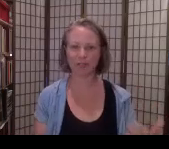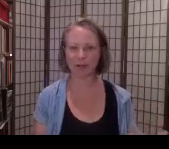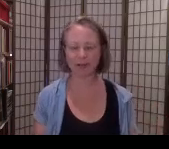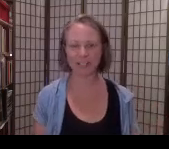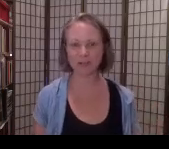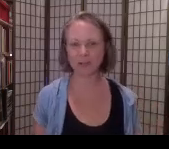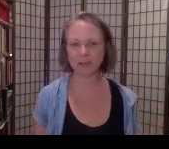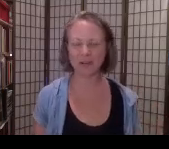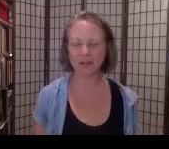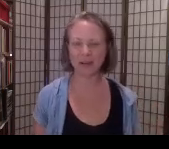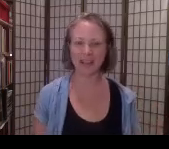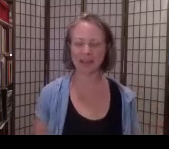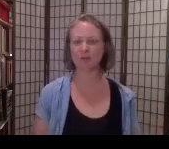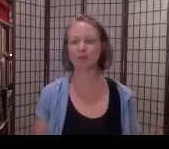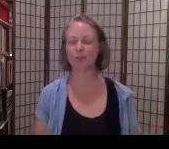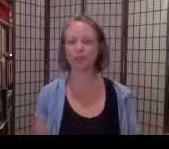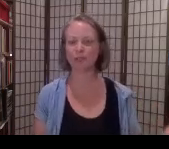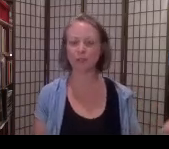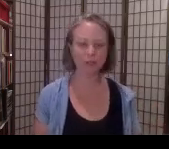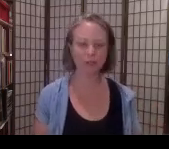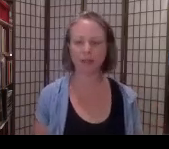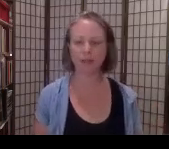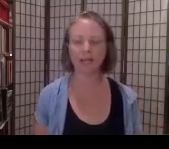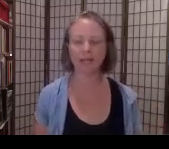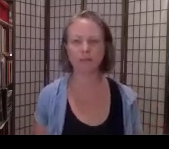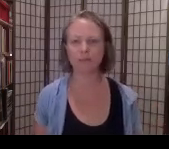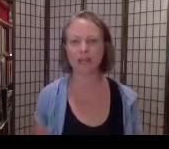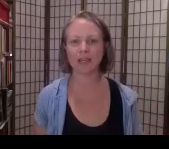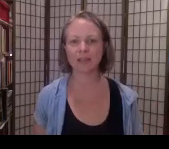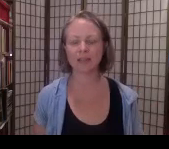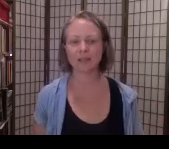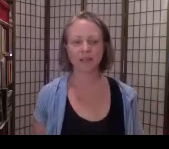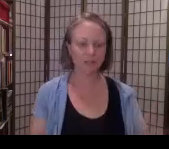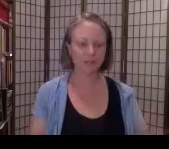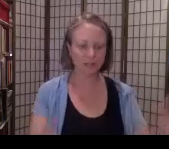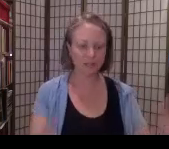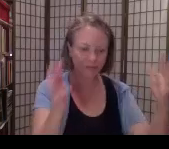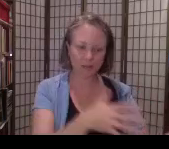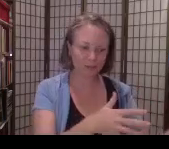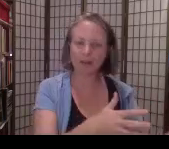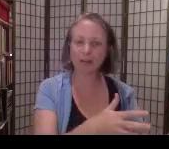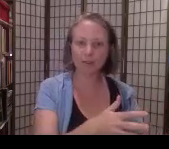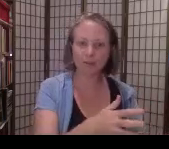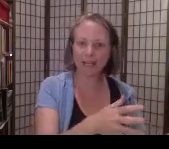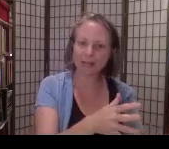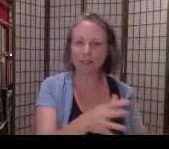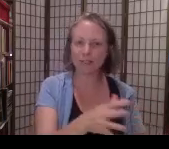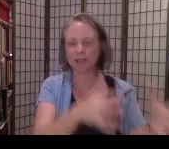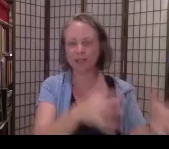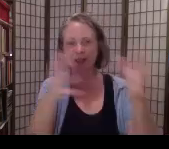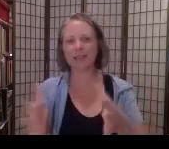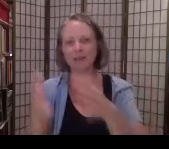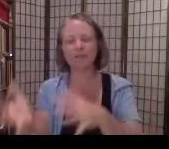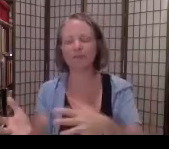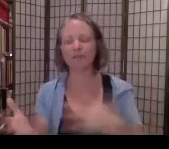sanctuaries, or you know how they have all those cute little stories about animals that looked all terrible when they got rescued, and